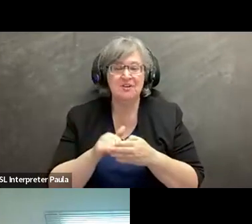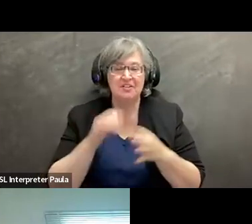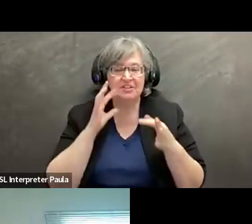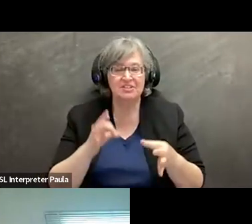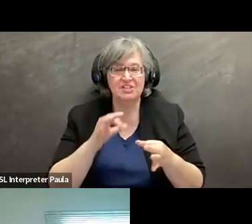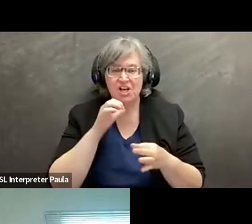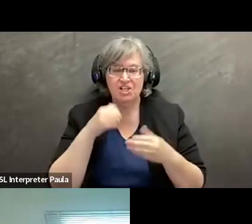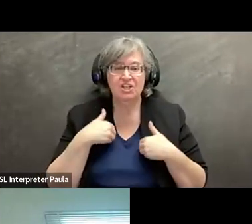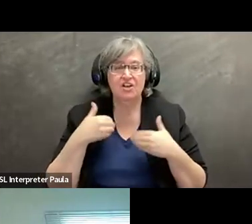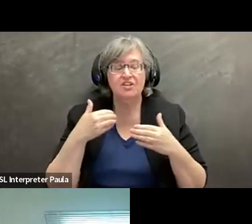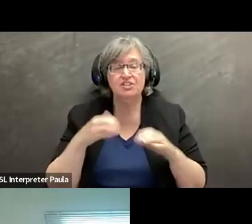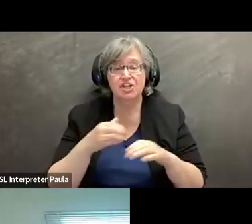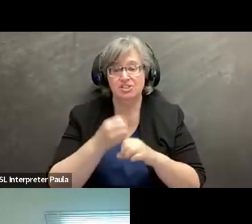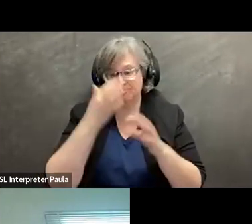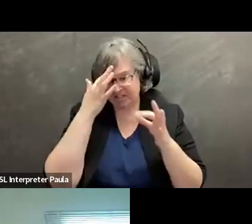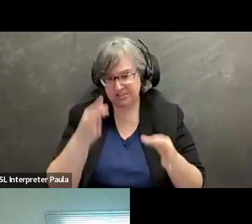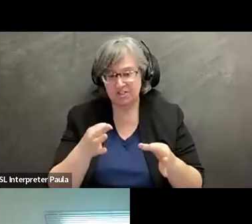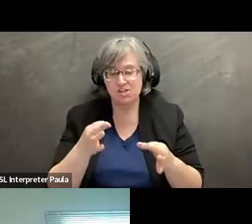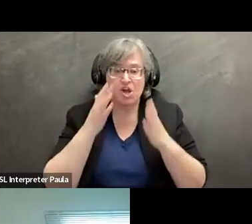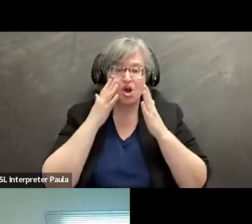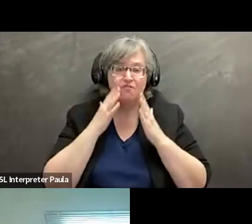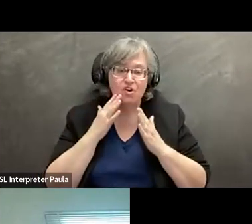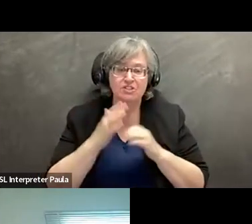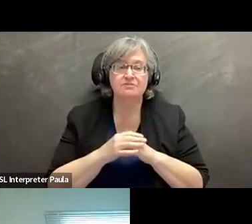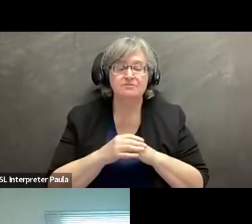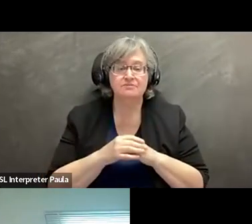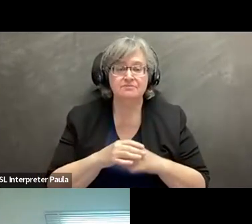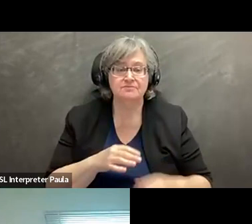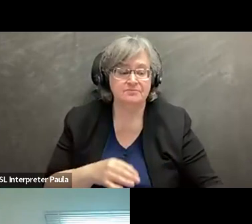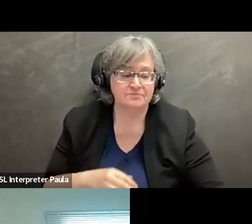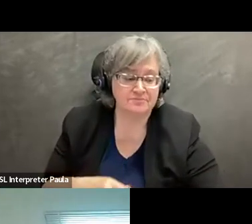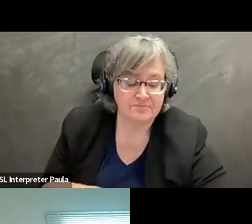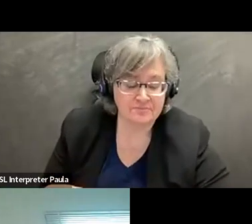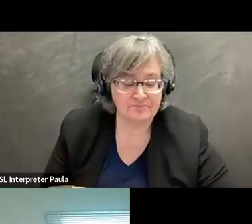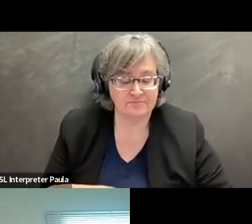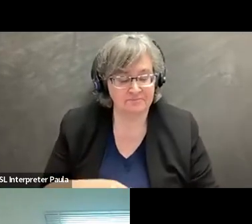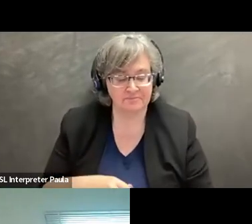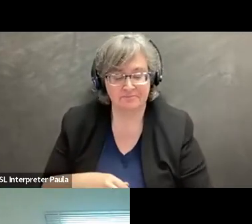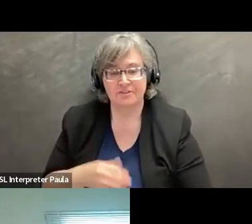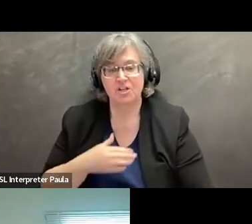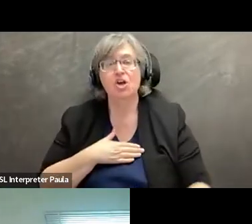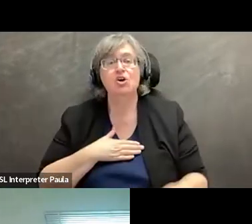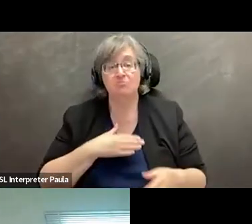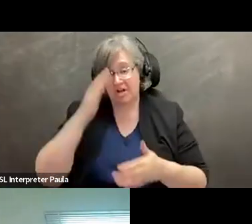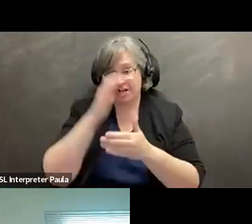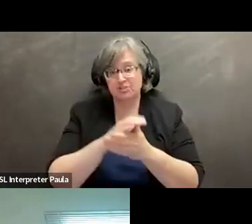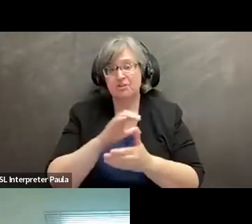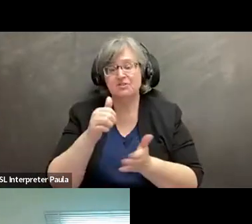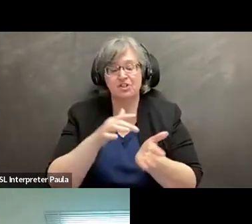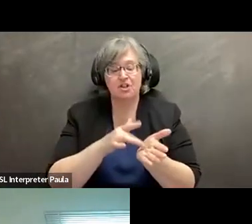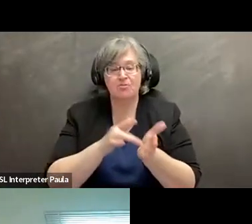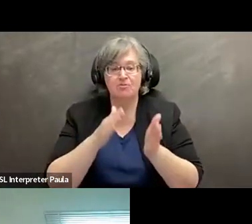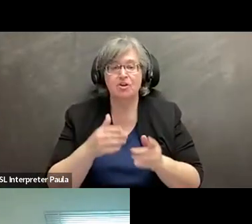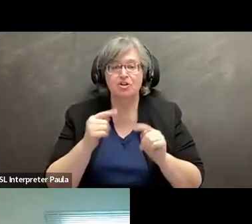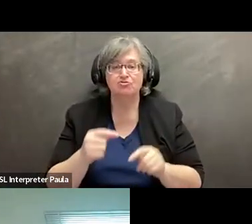didn't get a chance to make the decision because unfortunately, my husband, who was my other perpetrator, tried to kill me